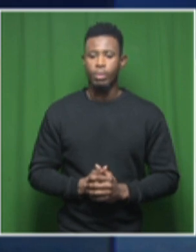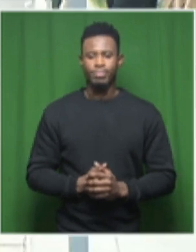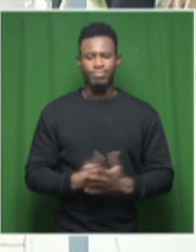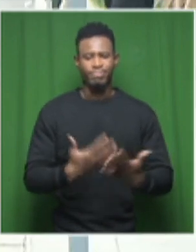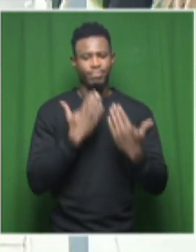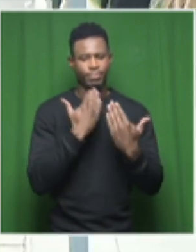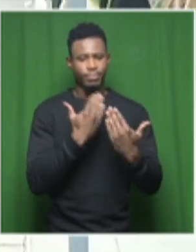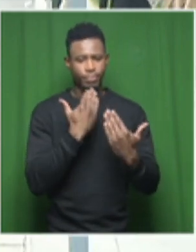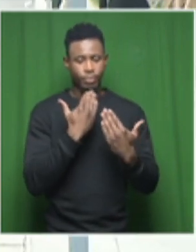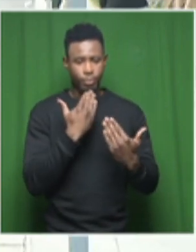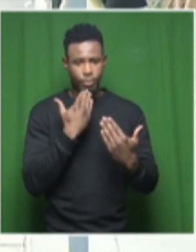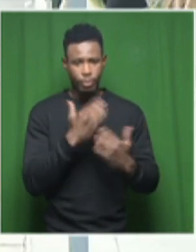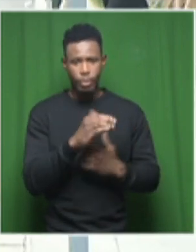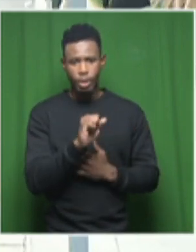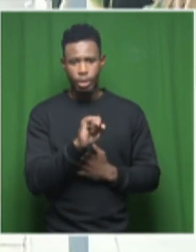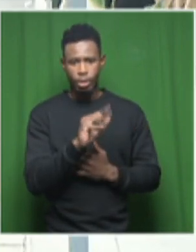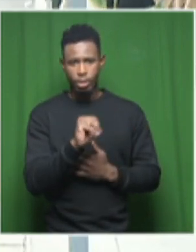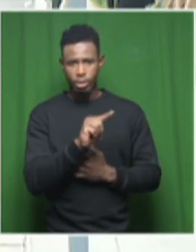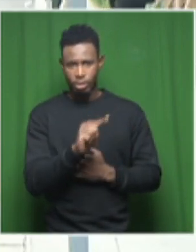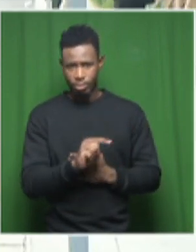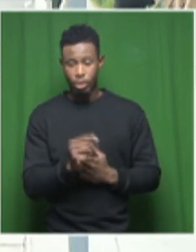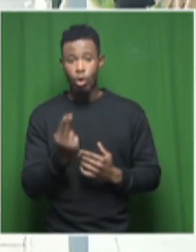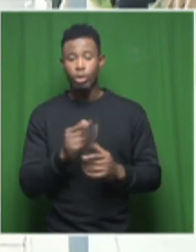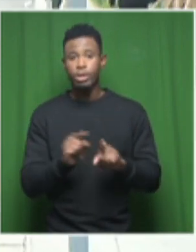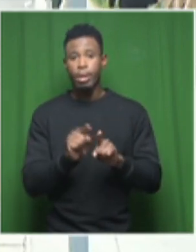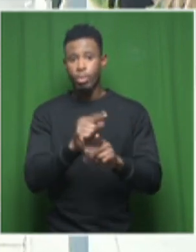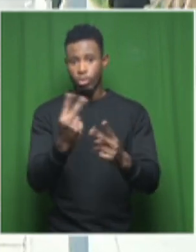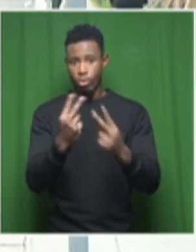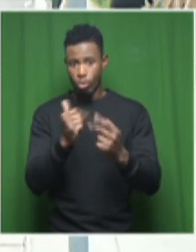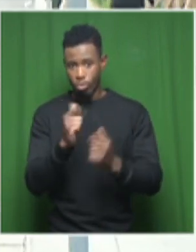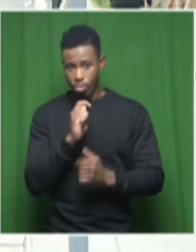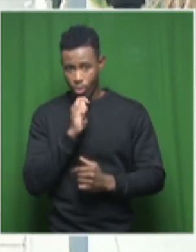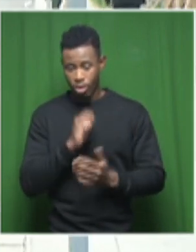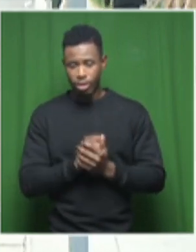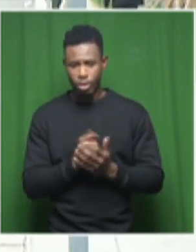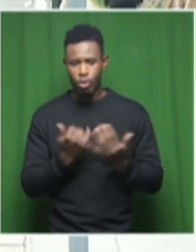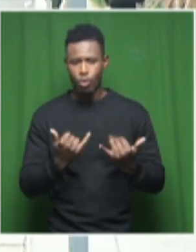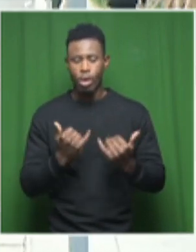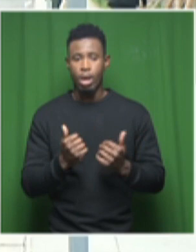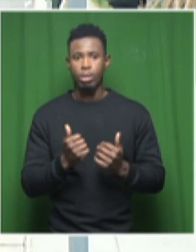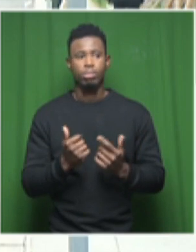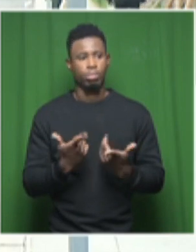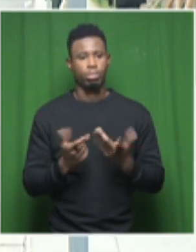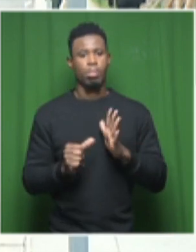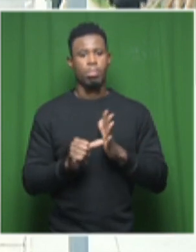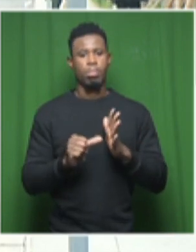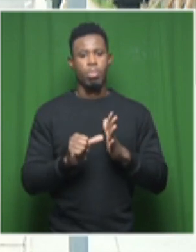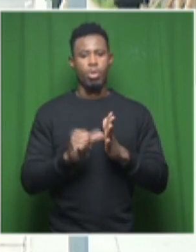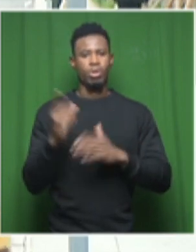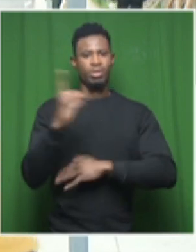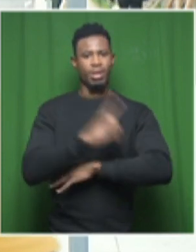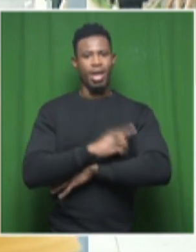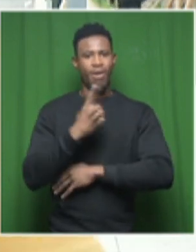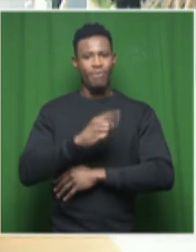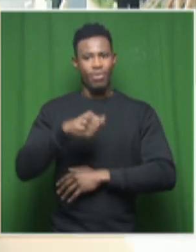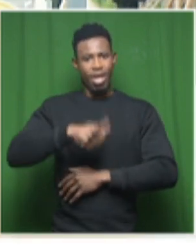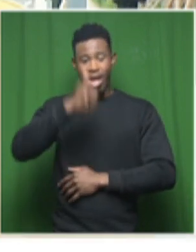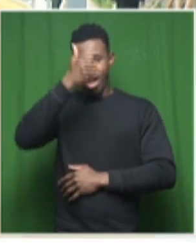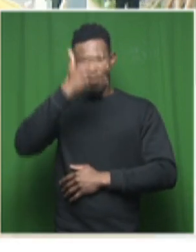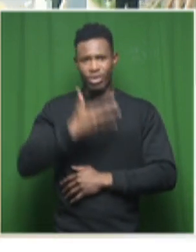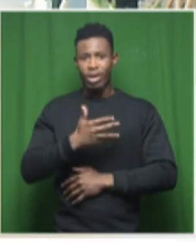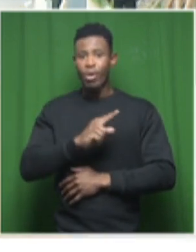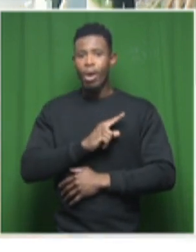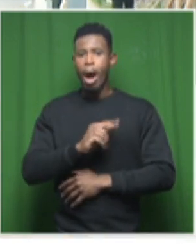Thank you, Simpiwe, and good morning to the viewers. Well, today it is a big day for the continent, for women's football on the